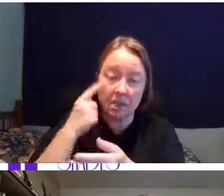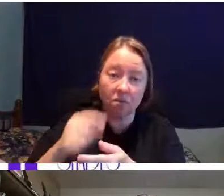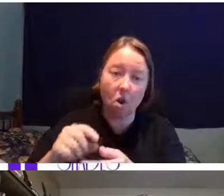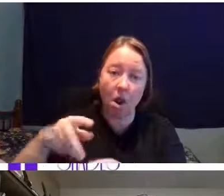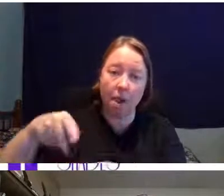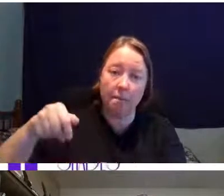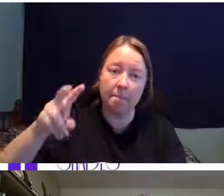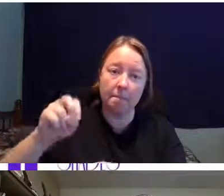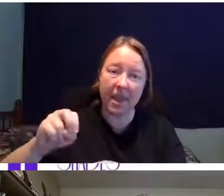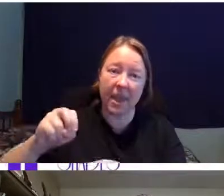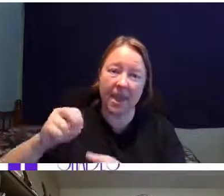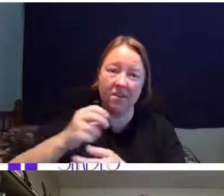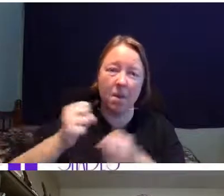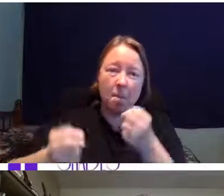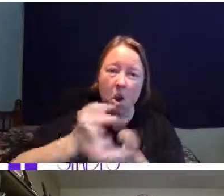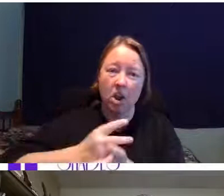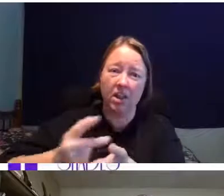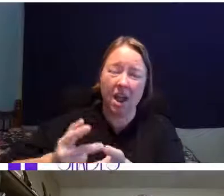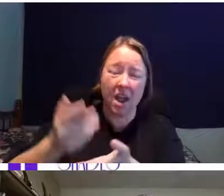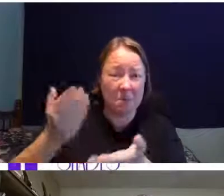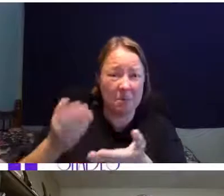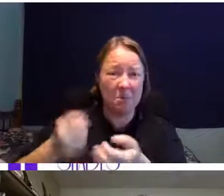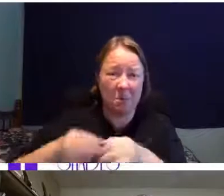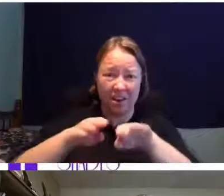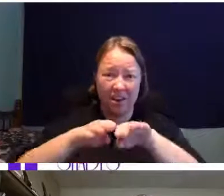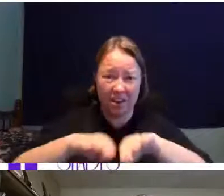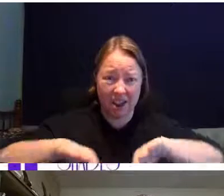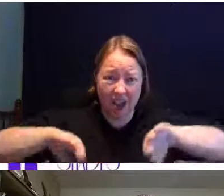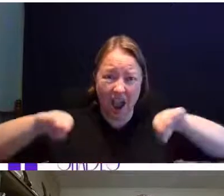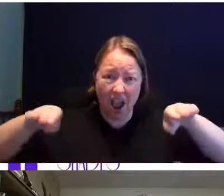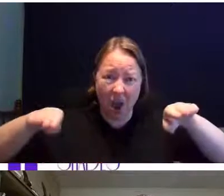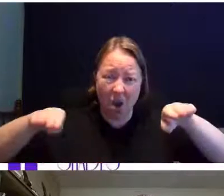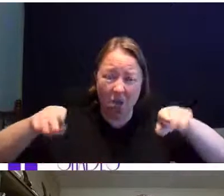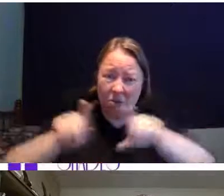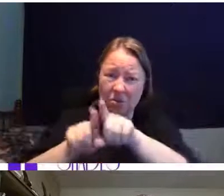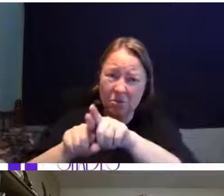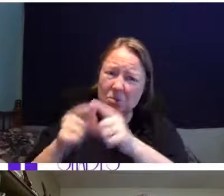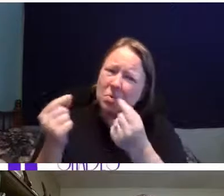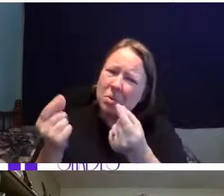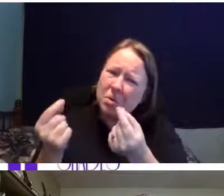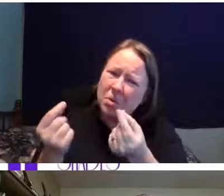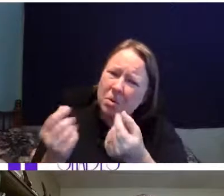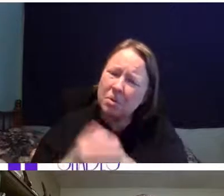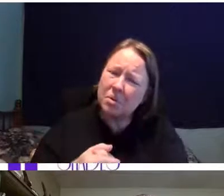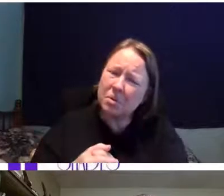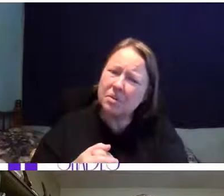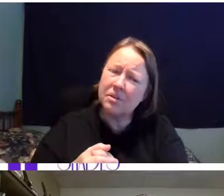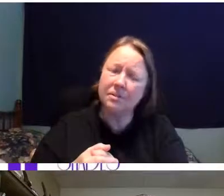so do you think we can get a cutaway as well? What do we need to do? Yeah.